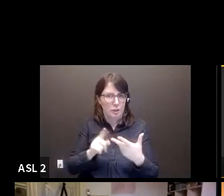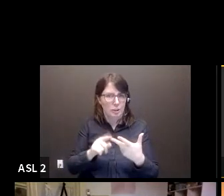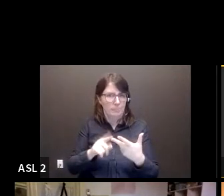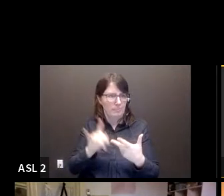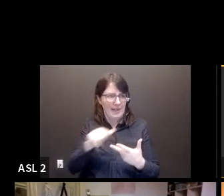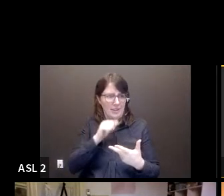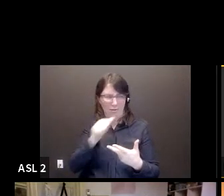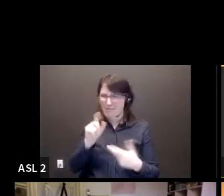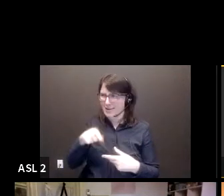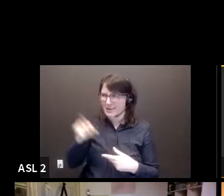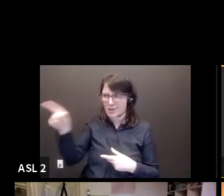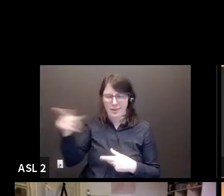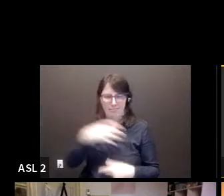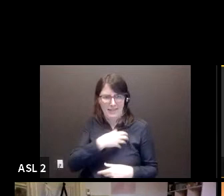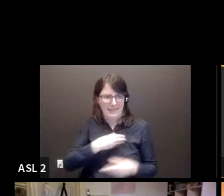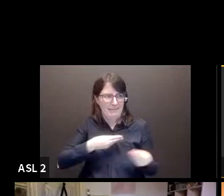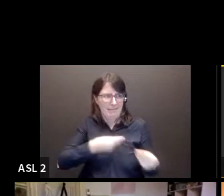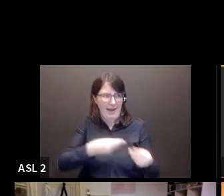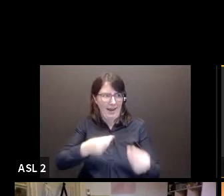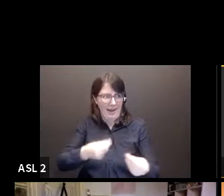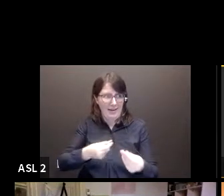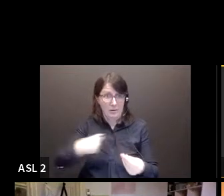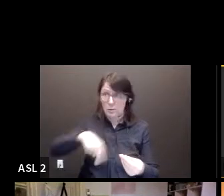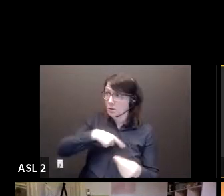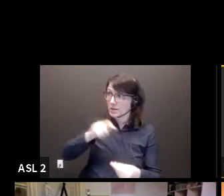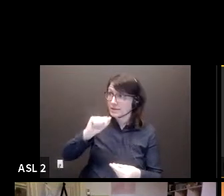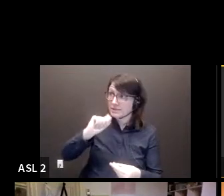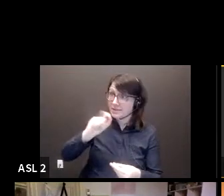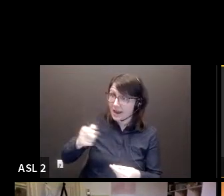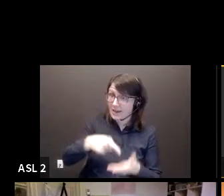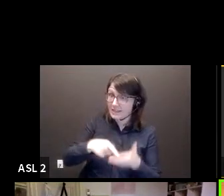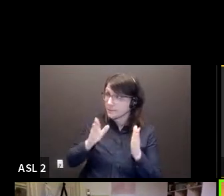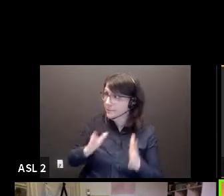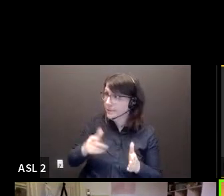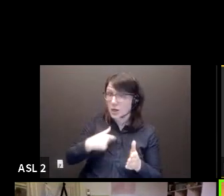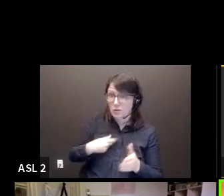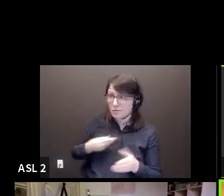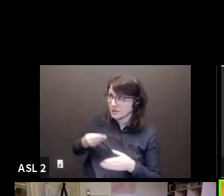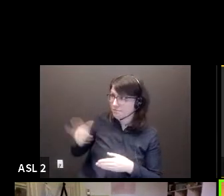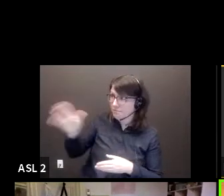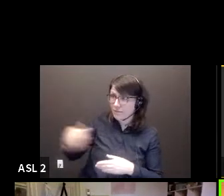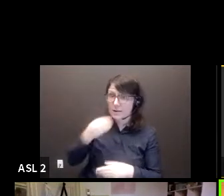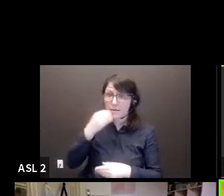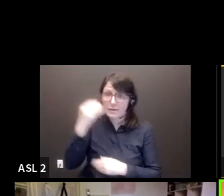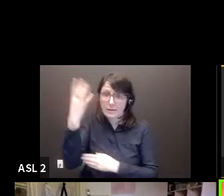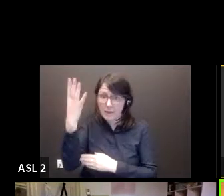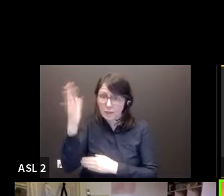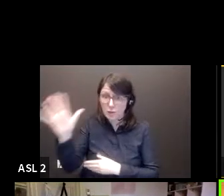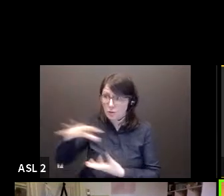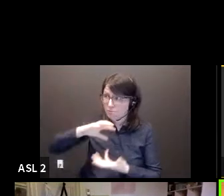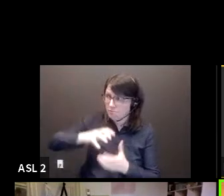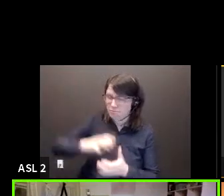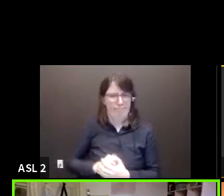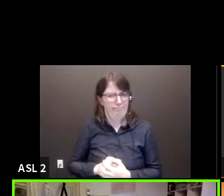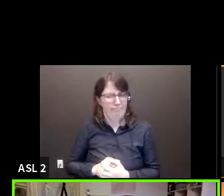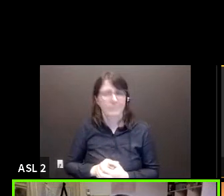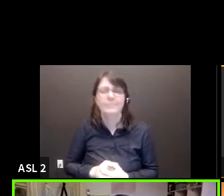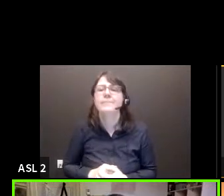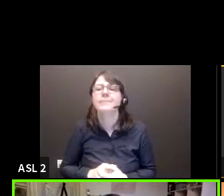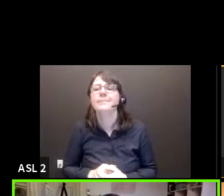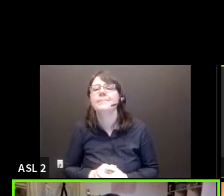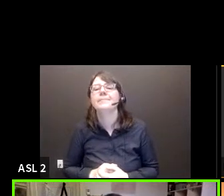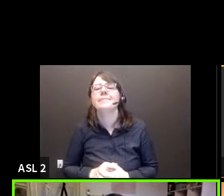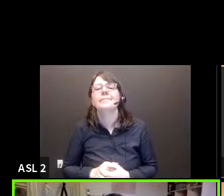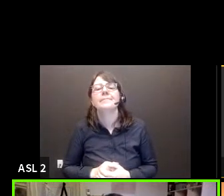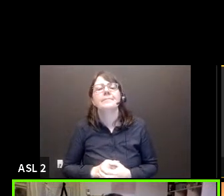that shouldn't be paid for by taxpayers thank you those are all my questions mr chair thank you